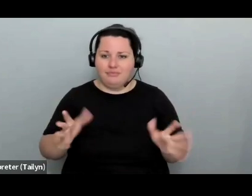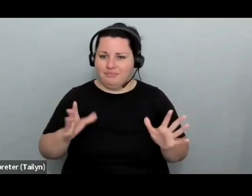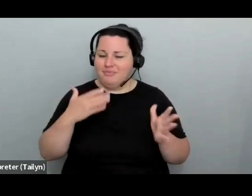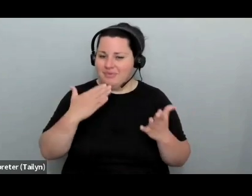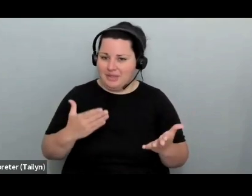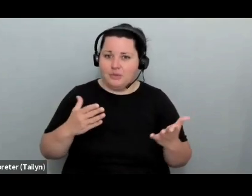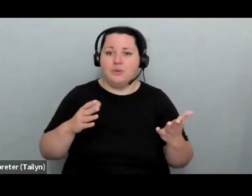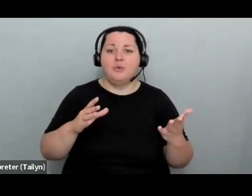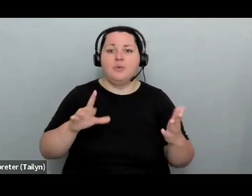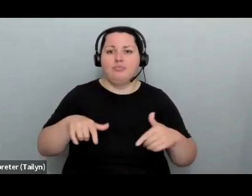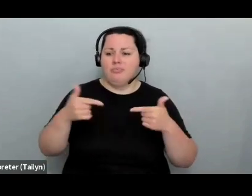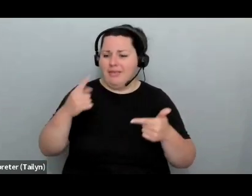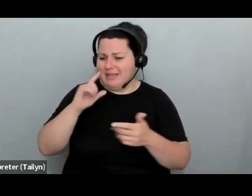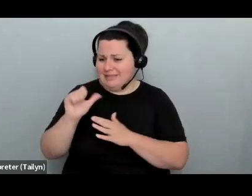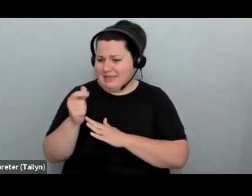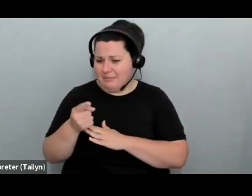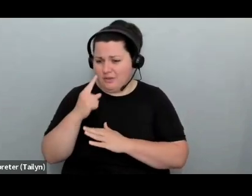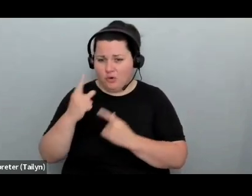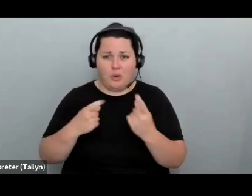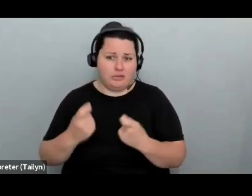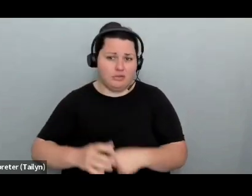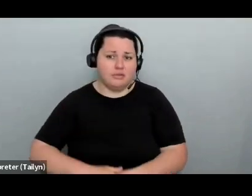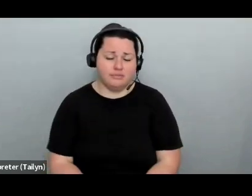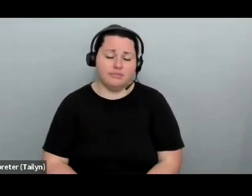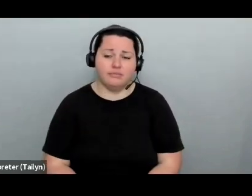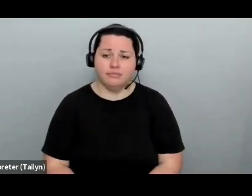it back over for, I think we have like 10 minutes of questions.